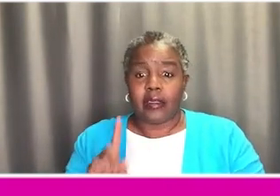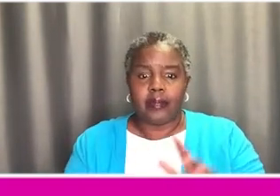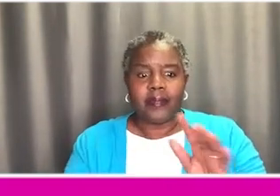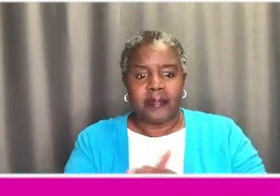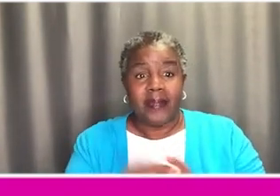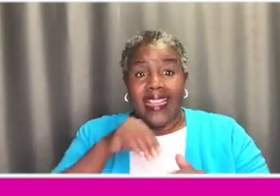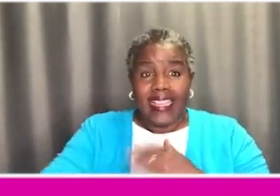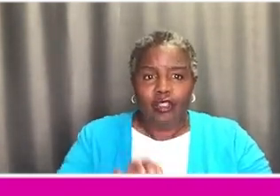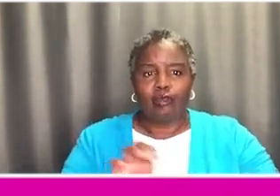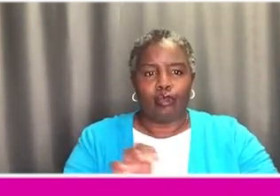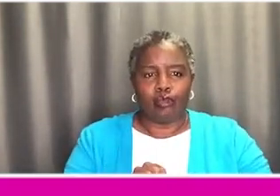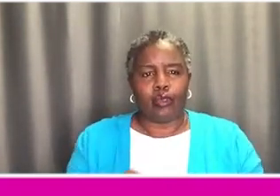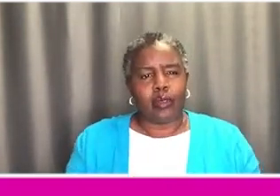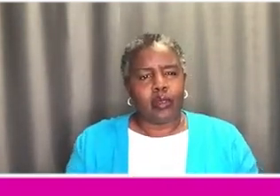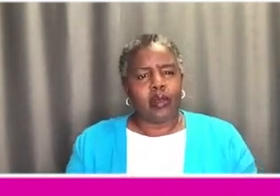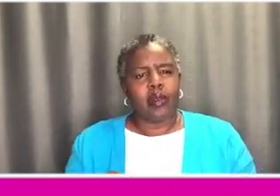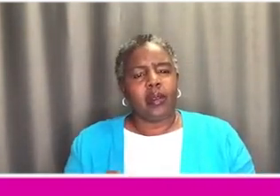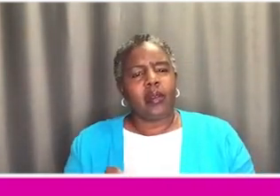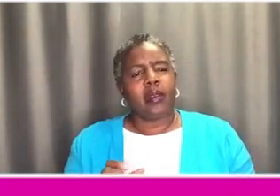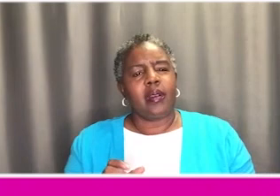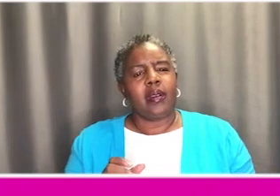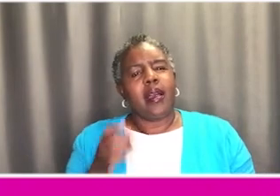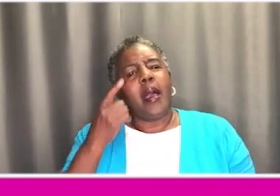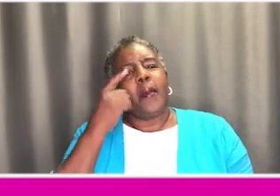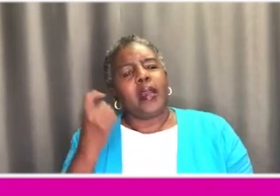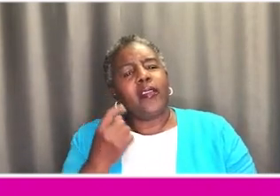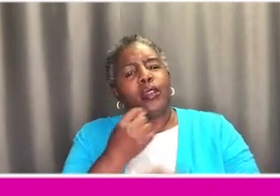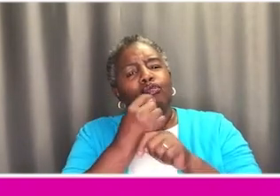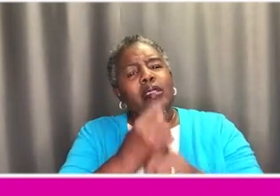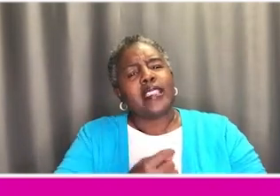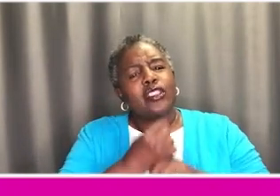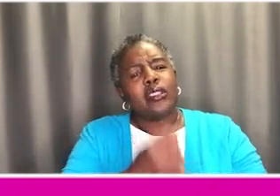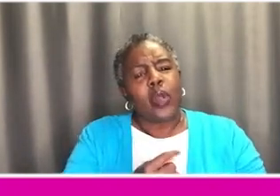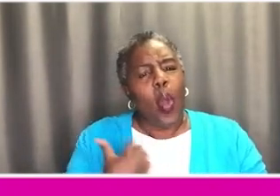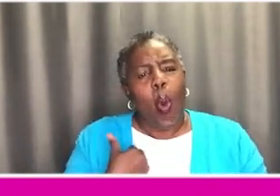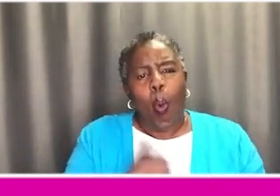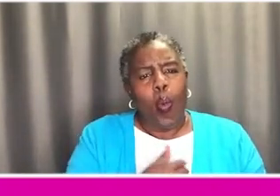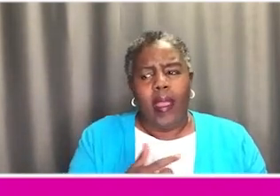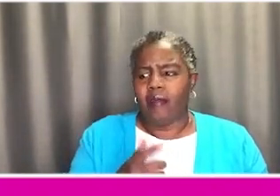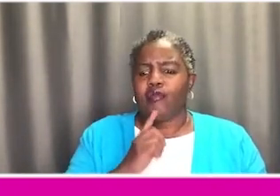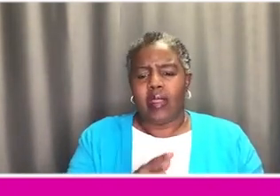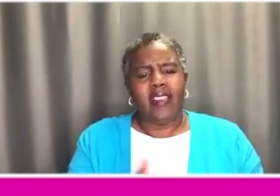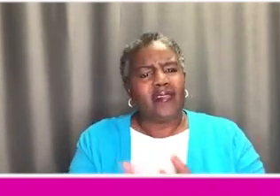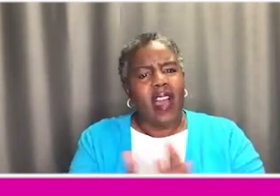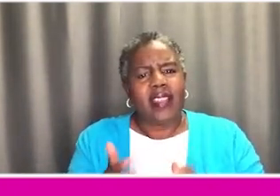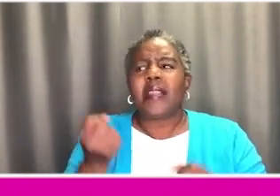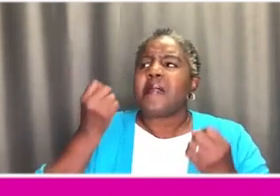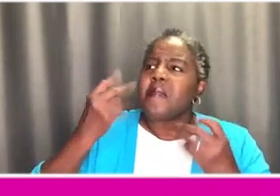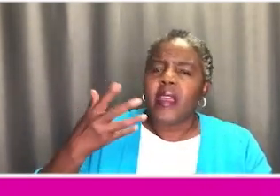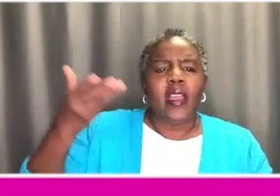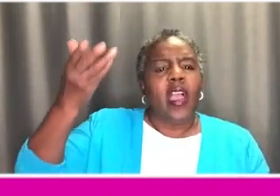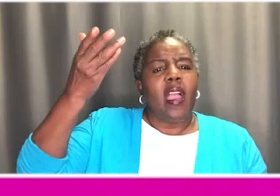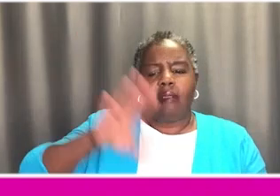church. In the name of tradition, we have violated so many of God's